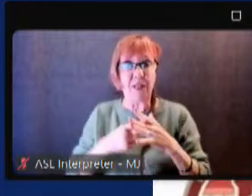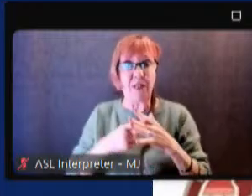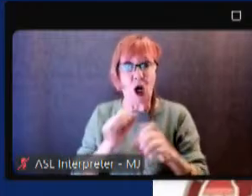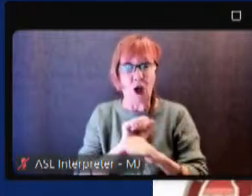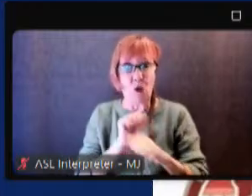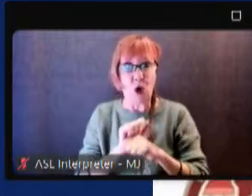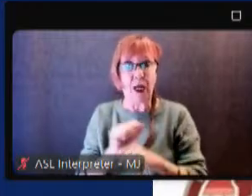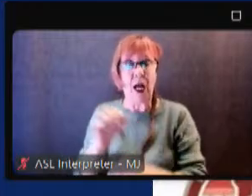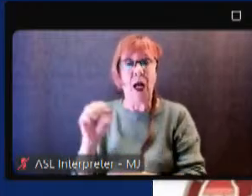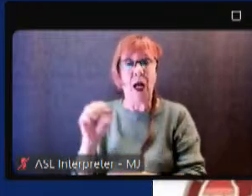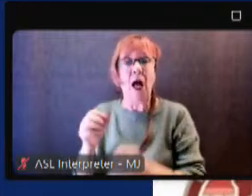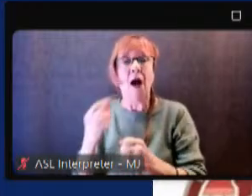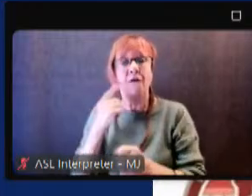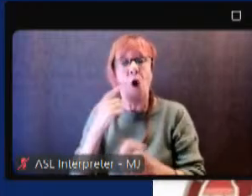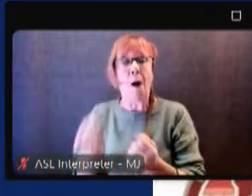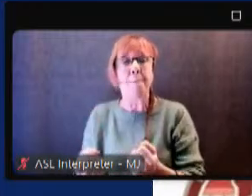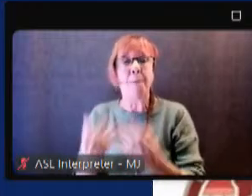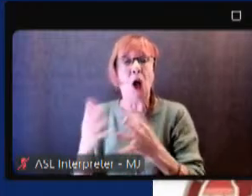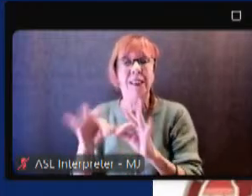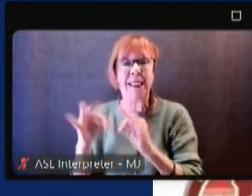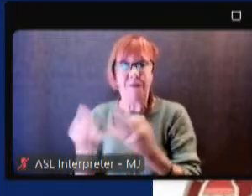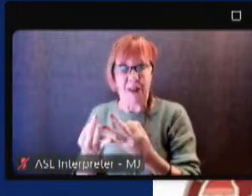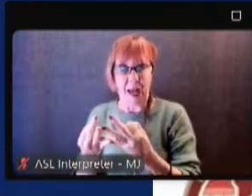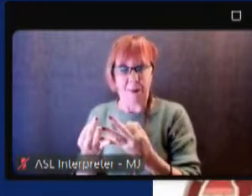at multifamily properties that are owner